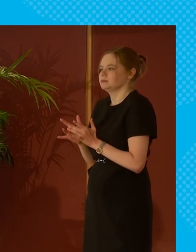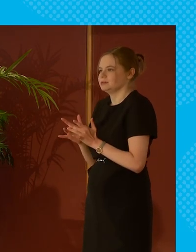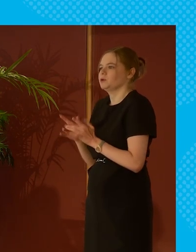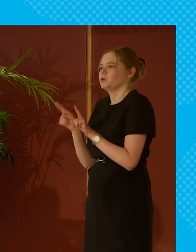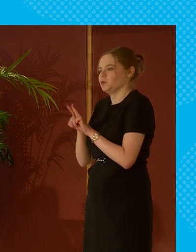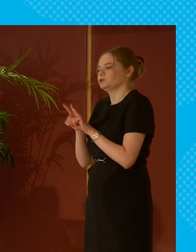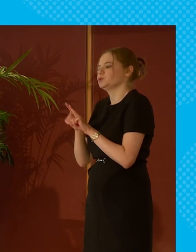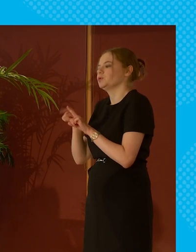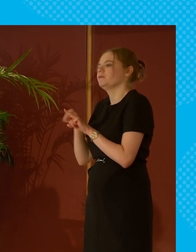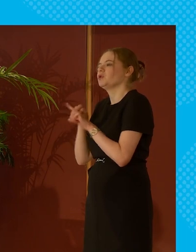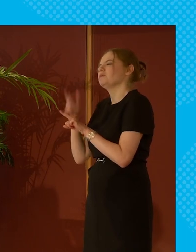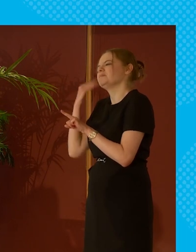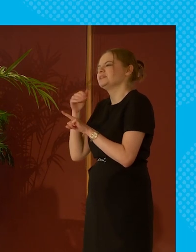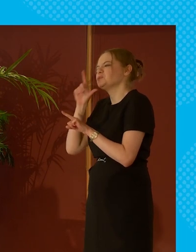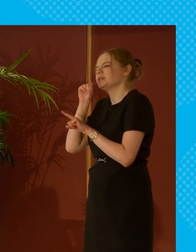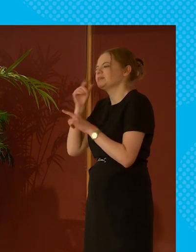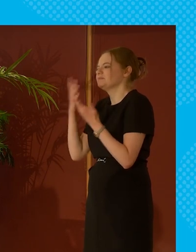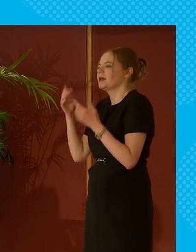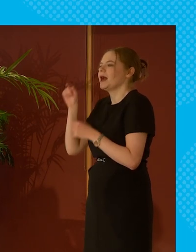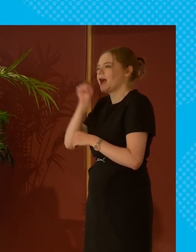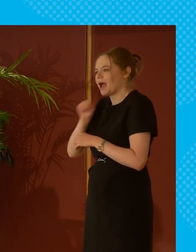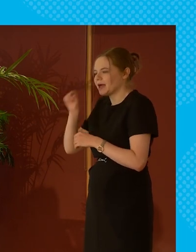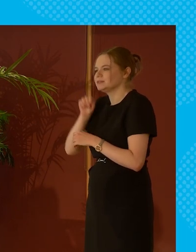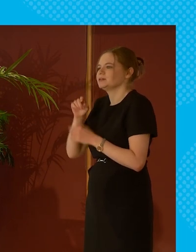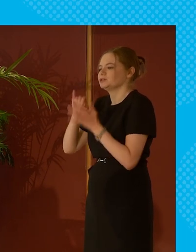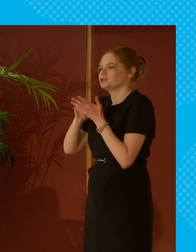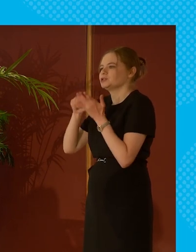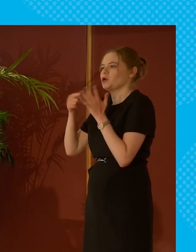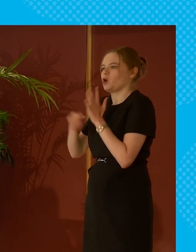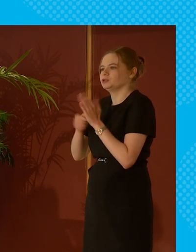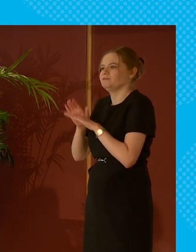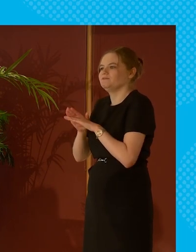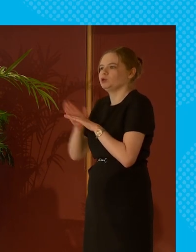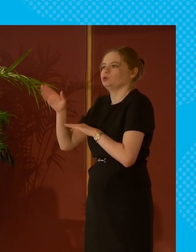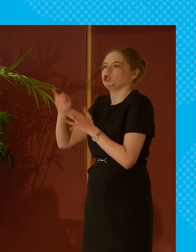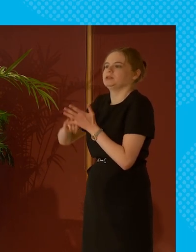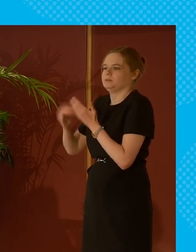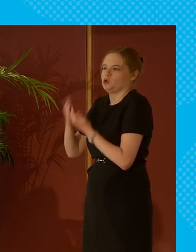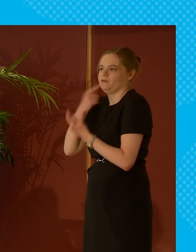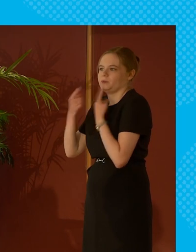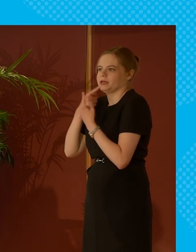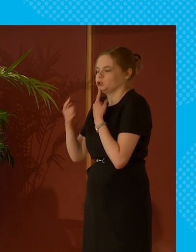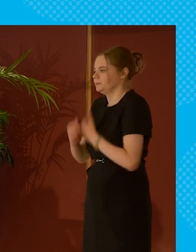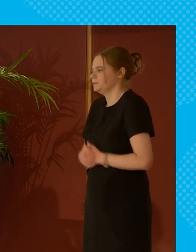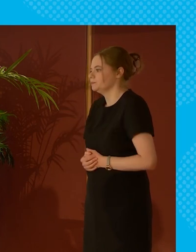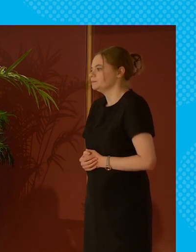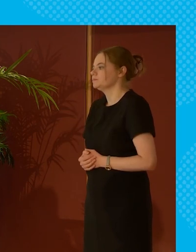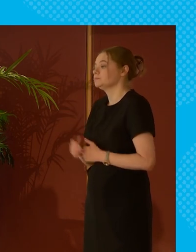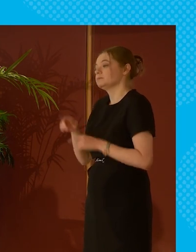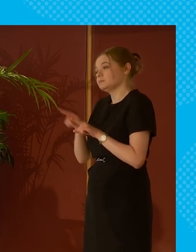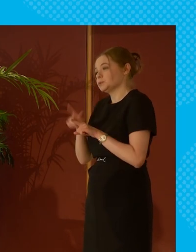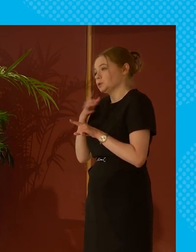and follow it on what used to be twitter it's at scott futures for more information and can i take this